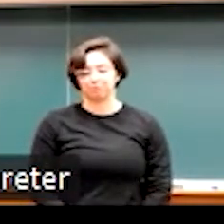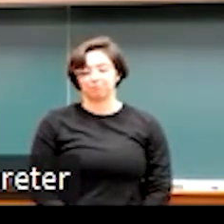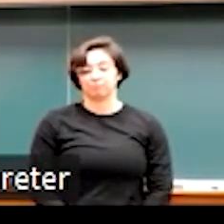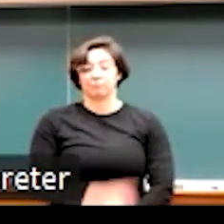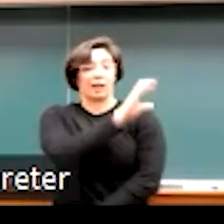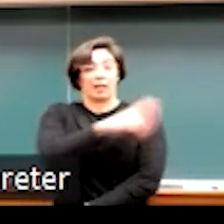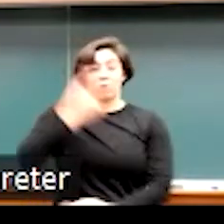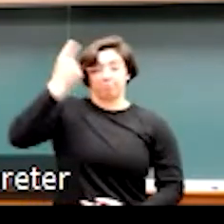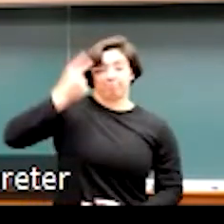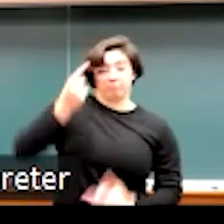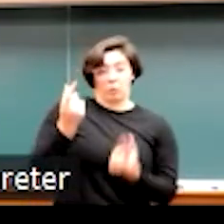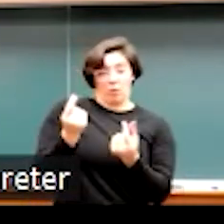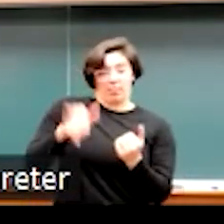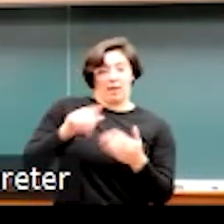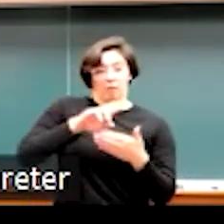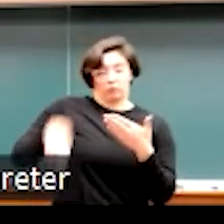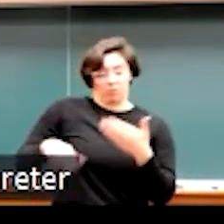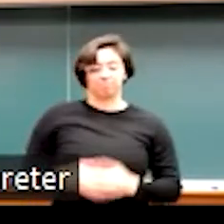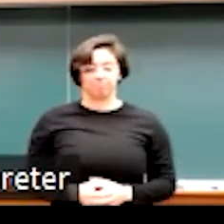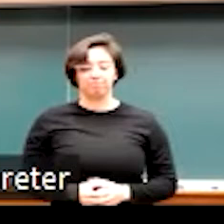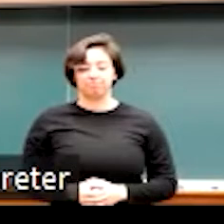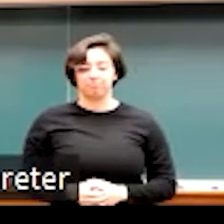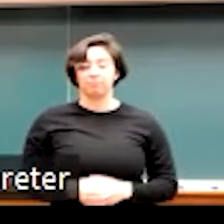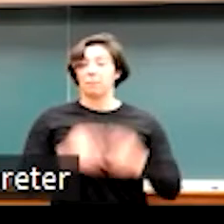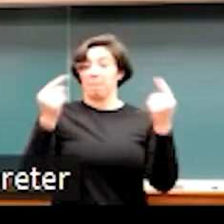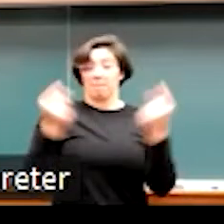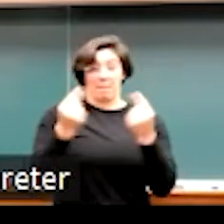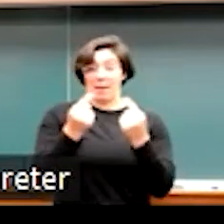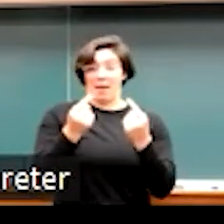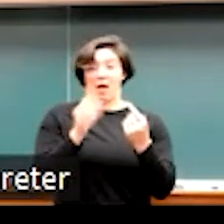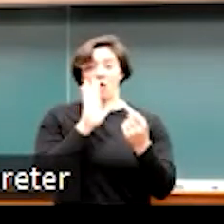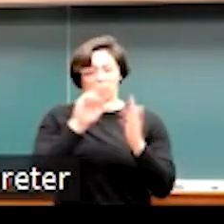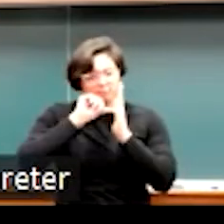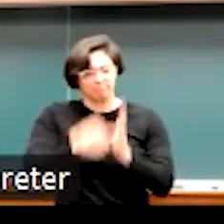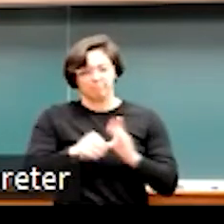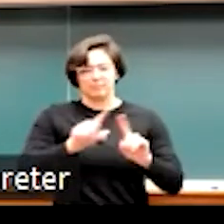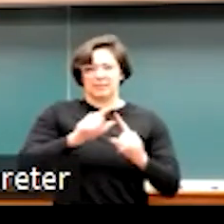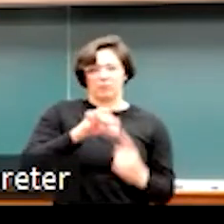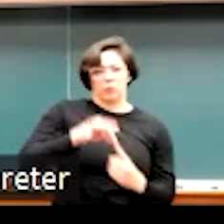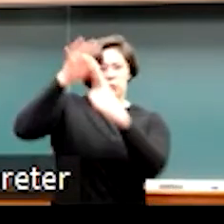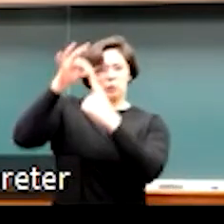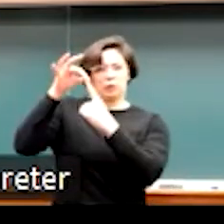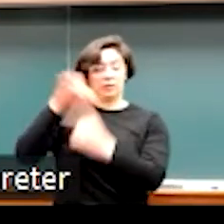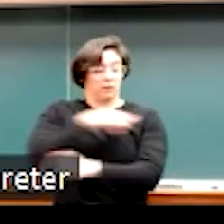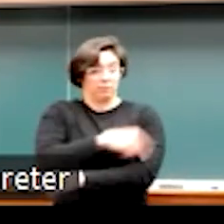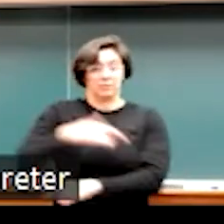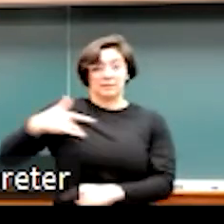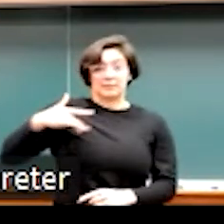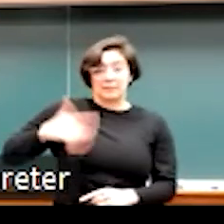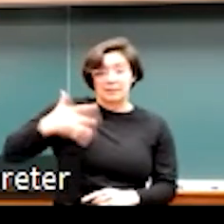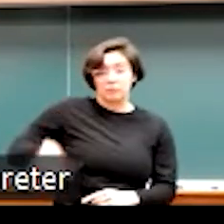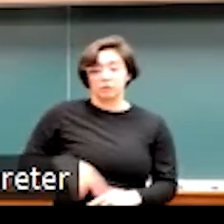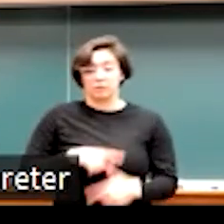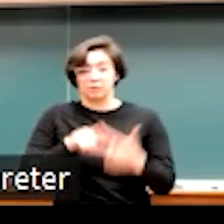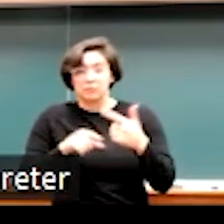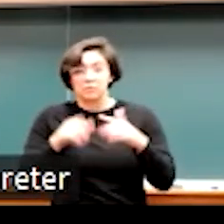Clinical considerations of that takeaway, that pain may account for important unique variants in cessation trajectories and